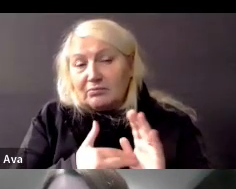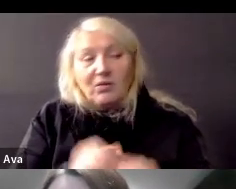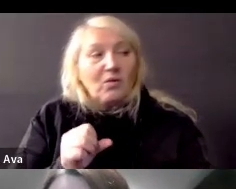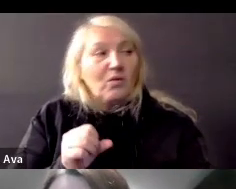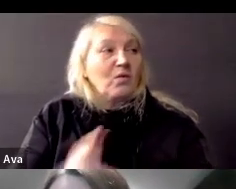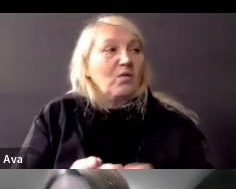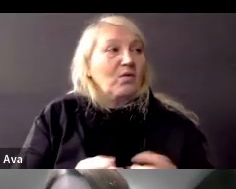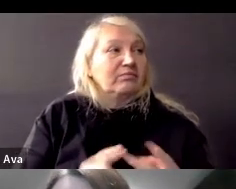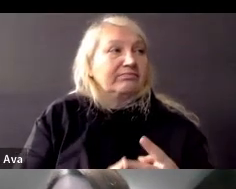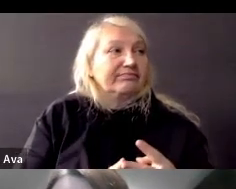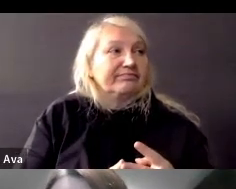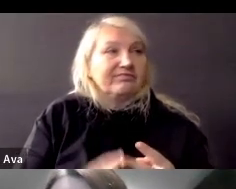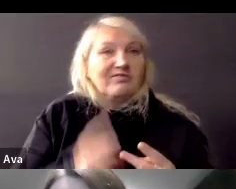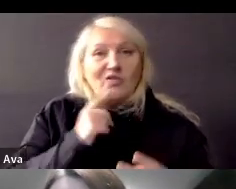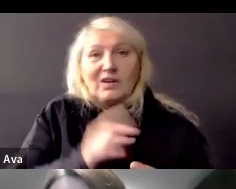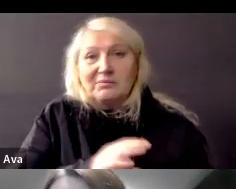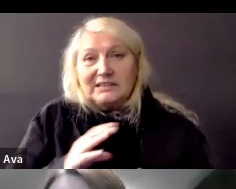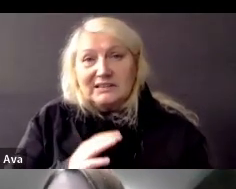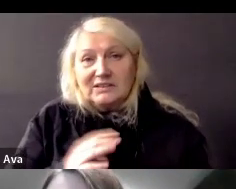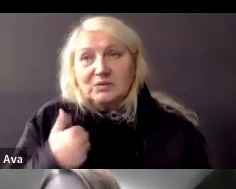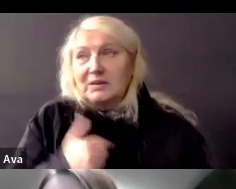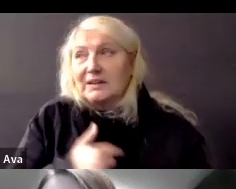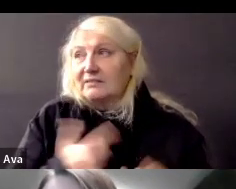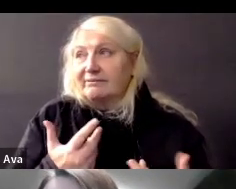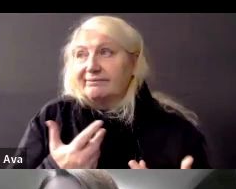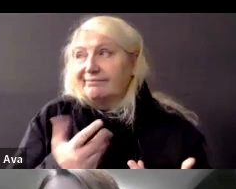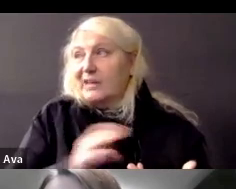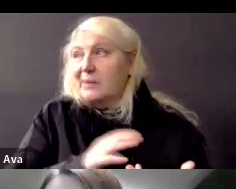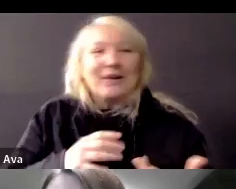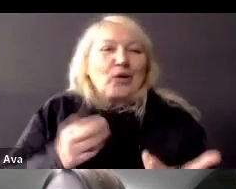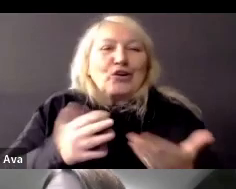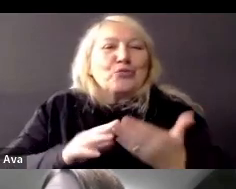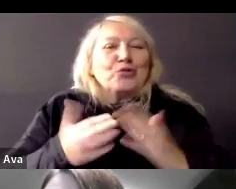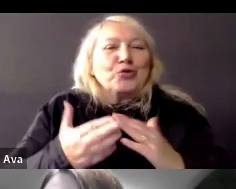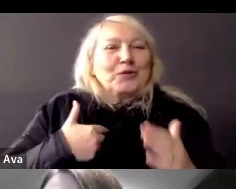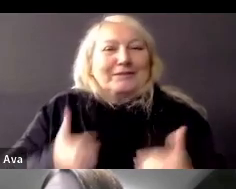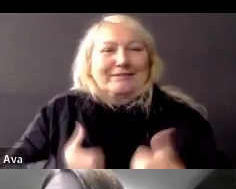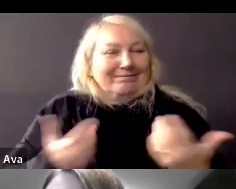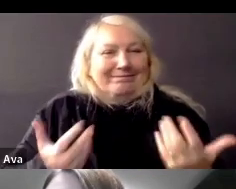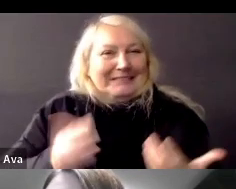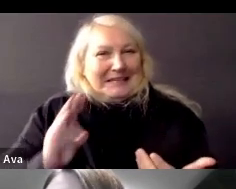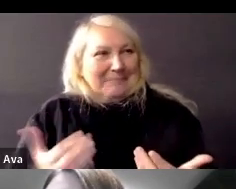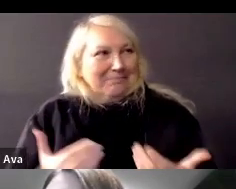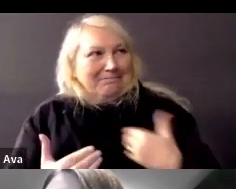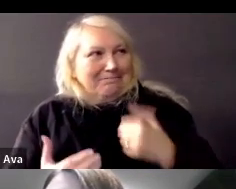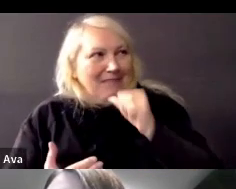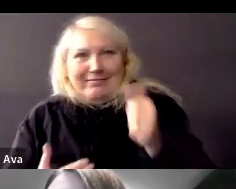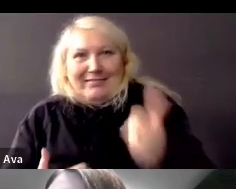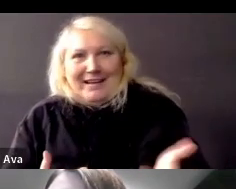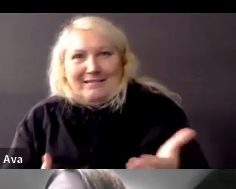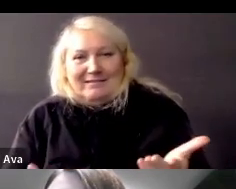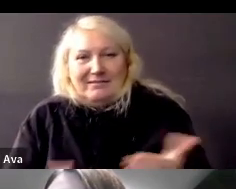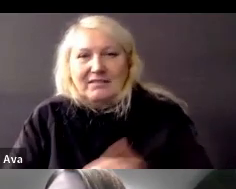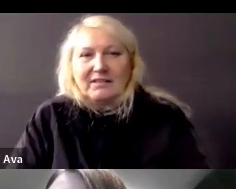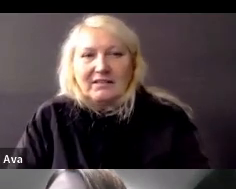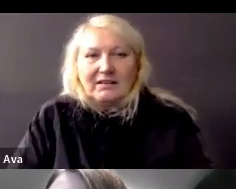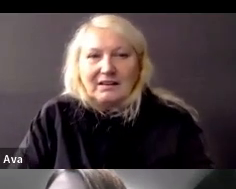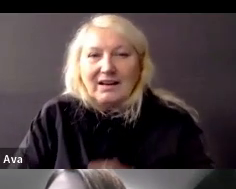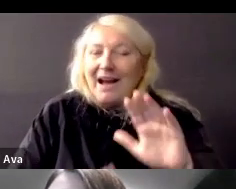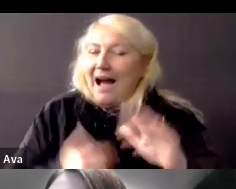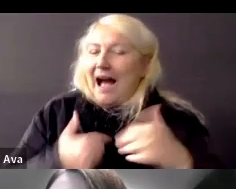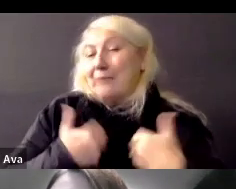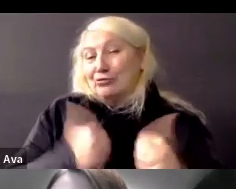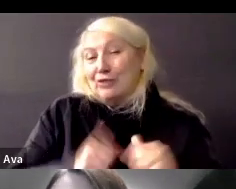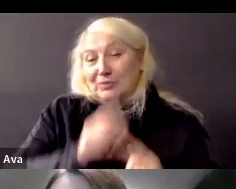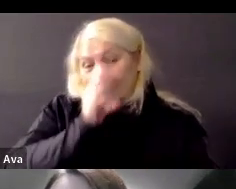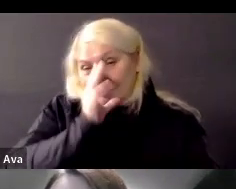of the communities in which we live. It's almost as if I'm not trying to make light.